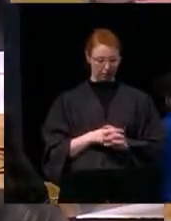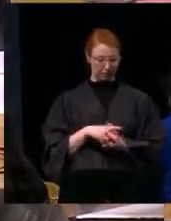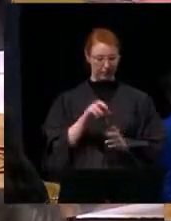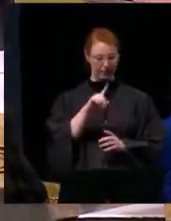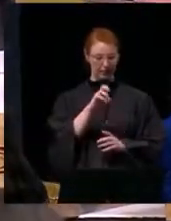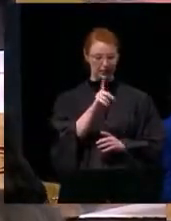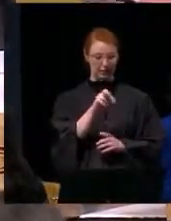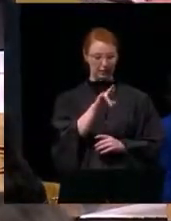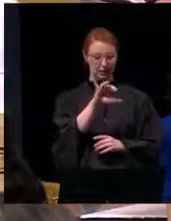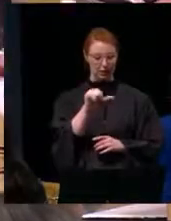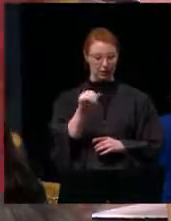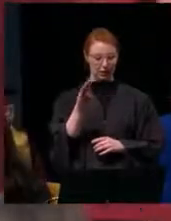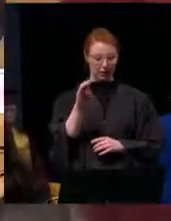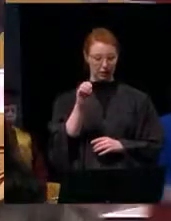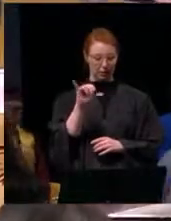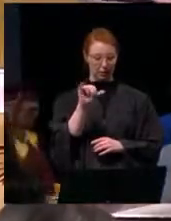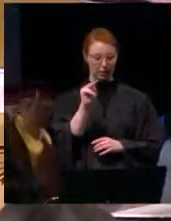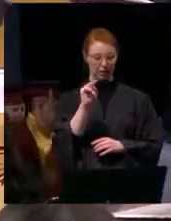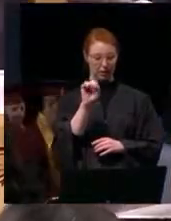Zachary Boyanovsky.